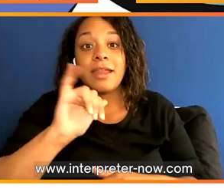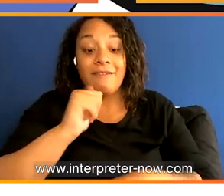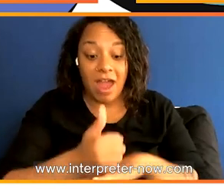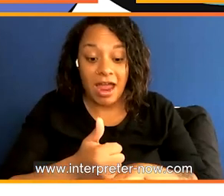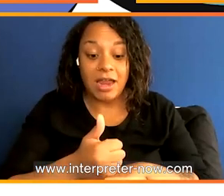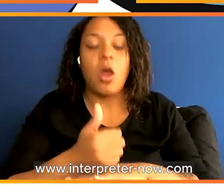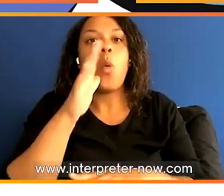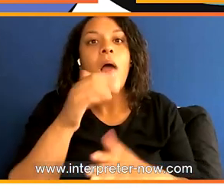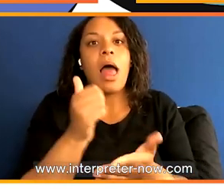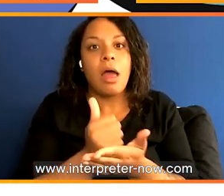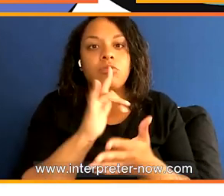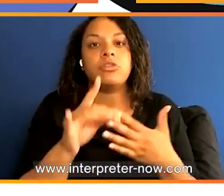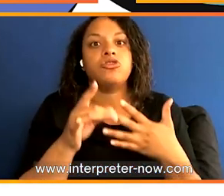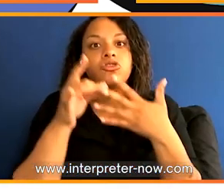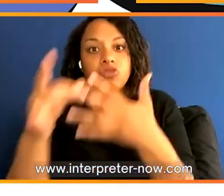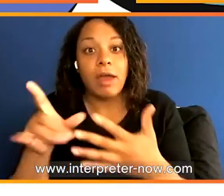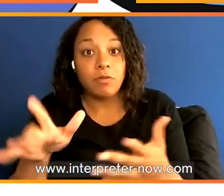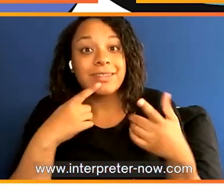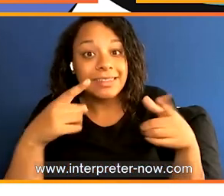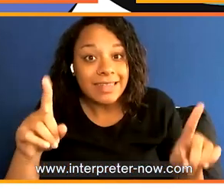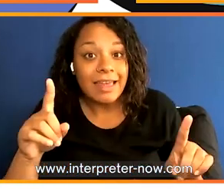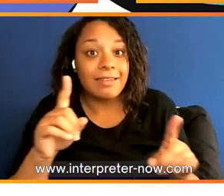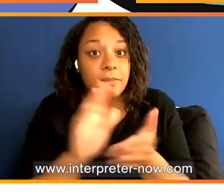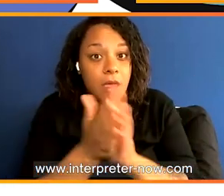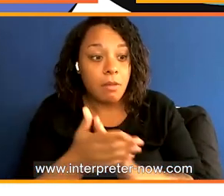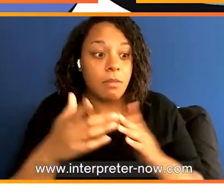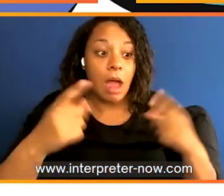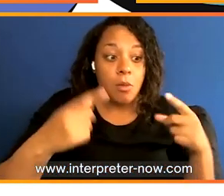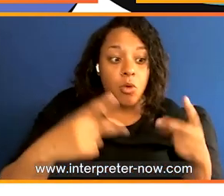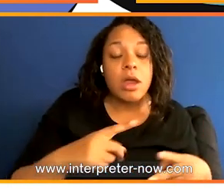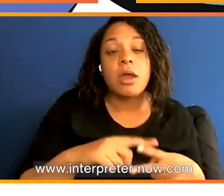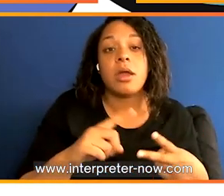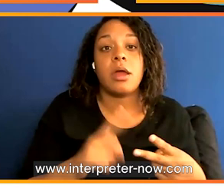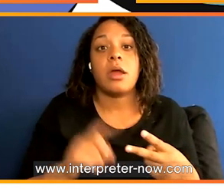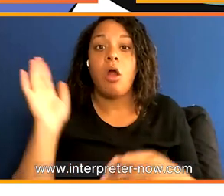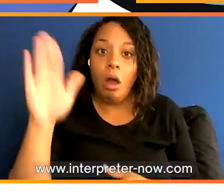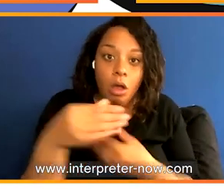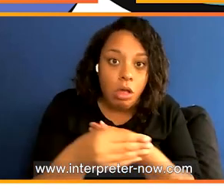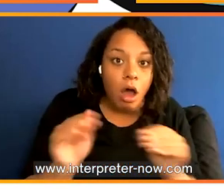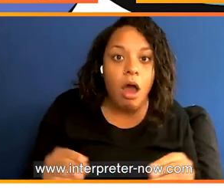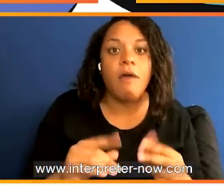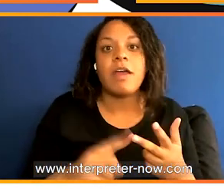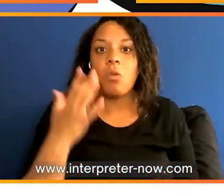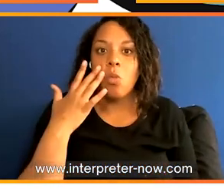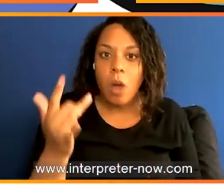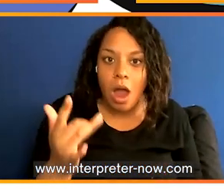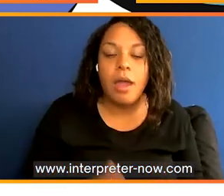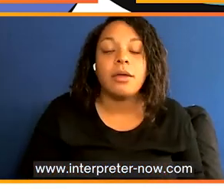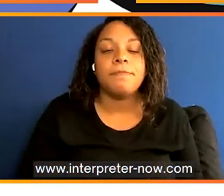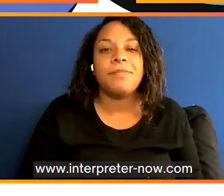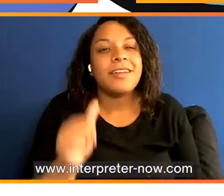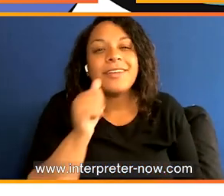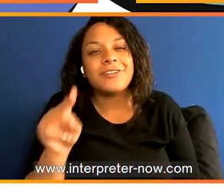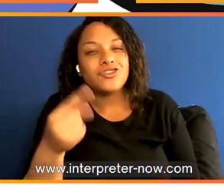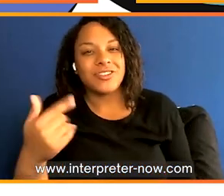to work here? And, you know, in defining that, I think that's going to really drive, are you successful hybrid? Are